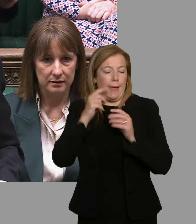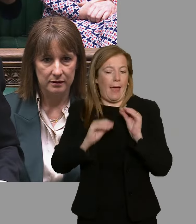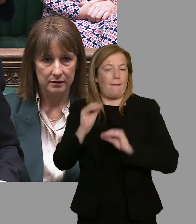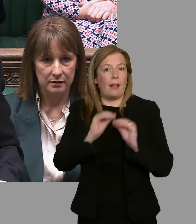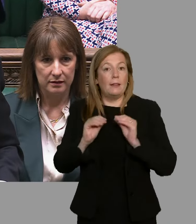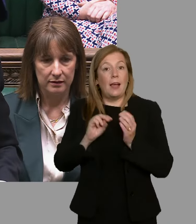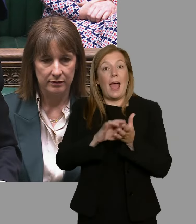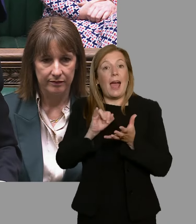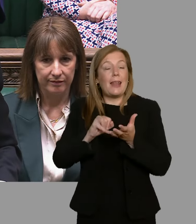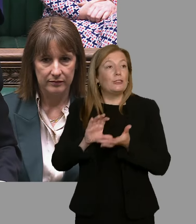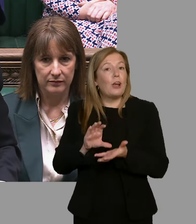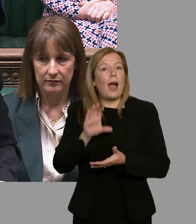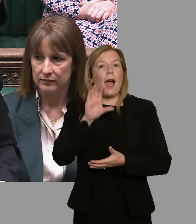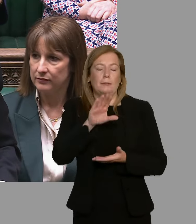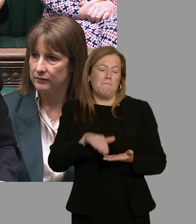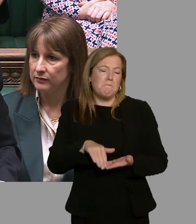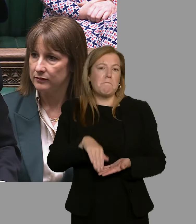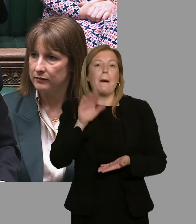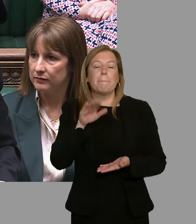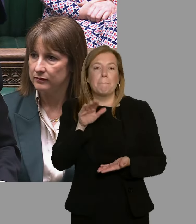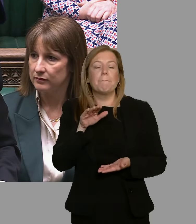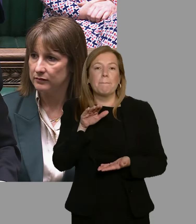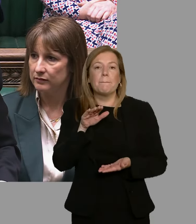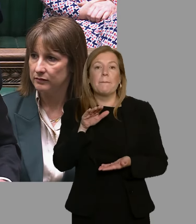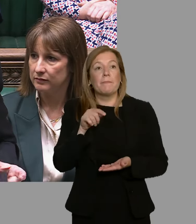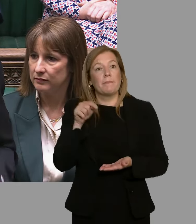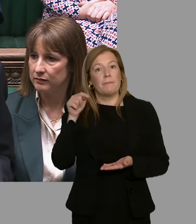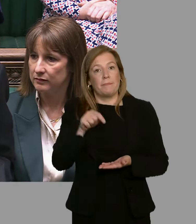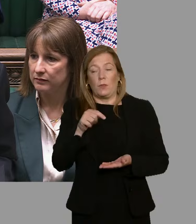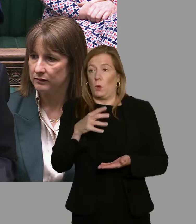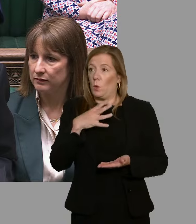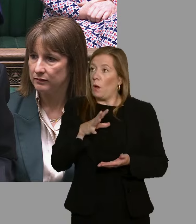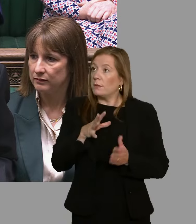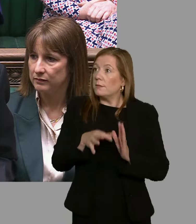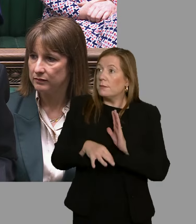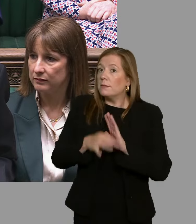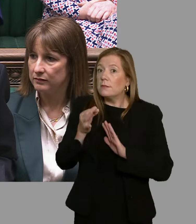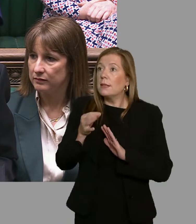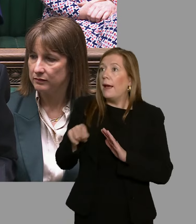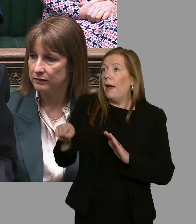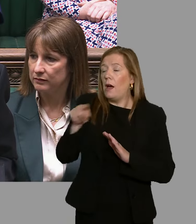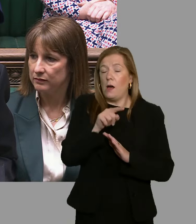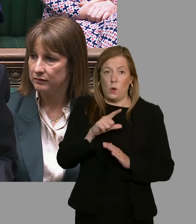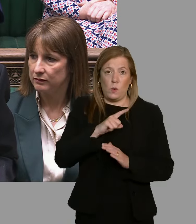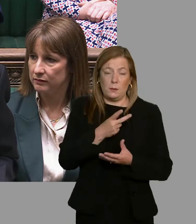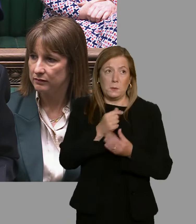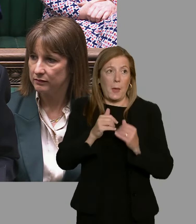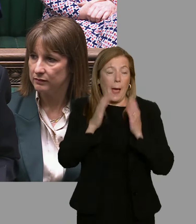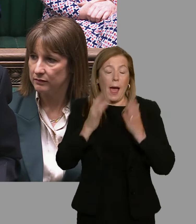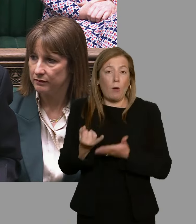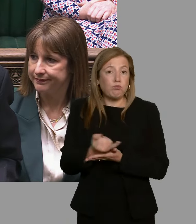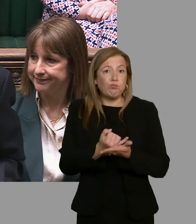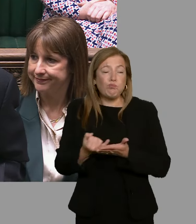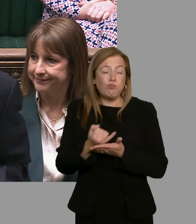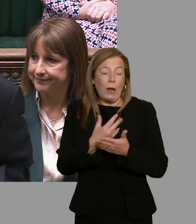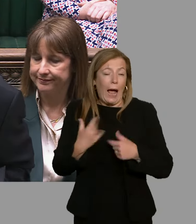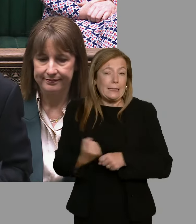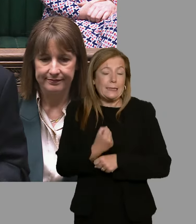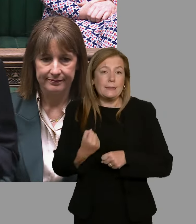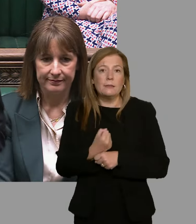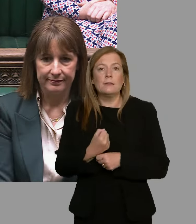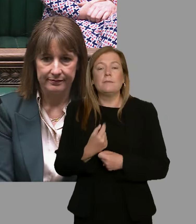can address the backlog of critical maintenance, repairs and upgrades. And I'll make sure that he gets a meeting with the relevant minister to discuss the